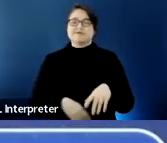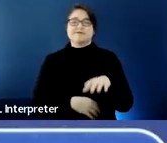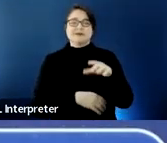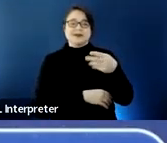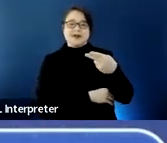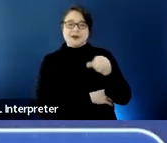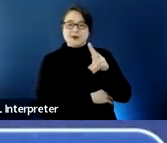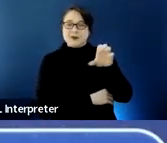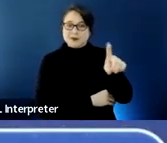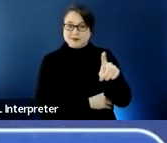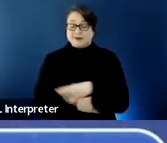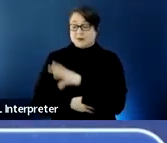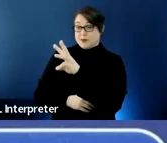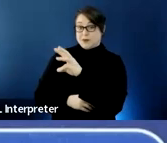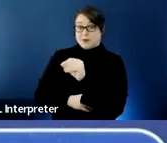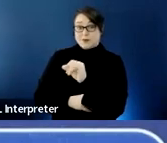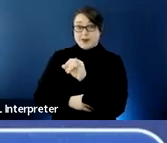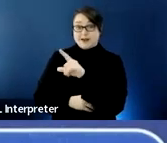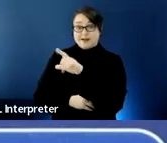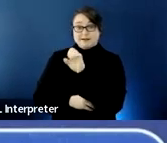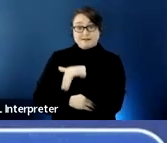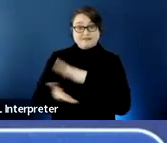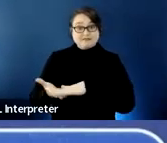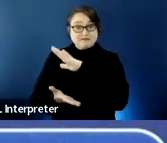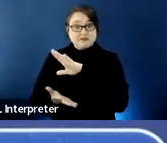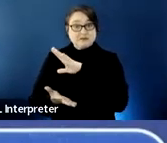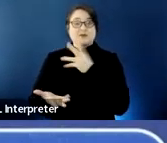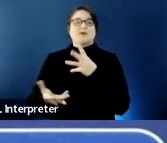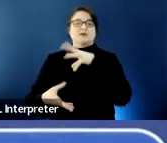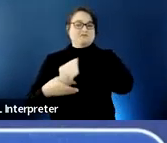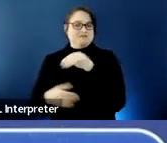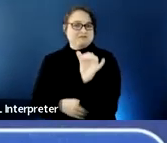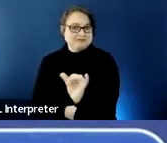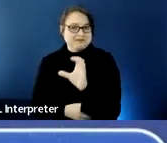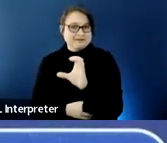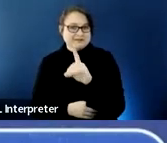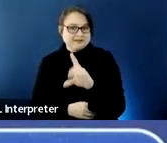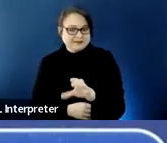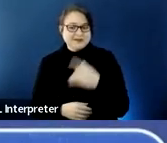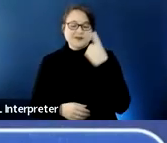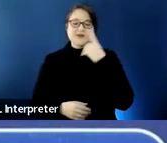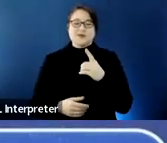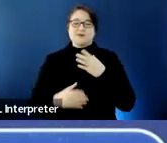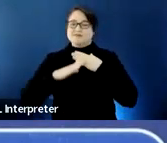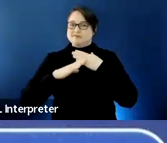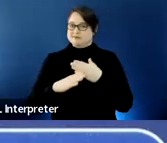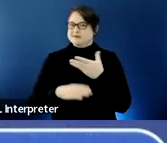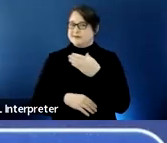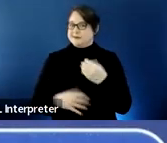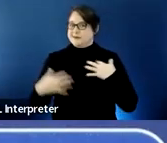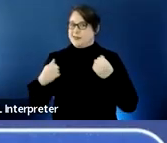Wiley College and serves as Deputy Director for the National Center for Chronic Disease Prevention and Health Promotion. And Dr. Hazel